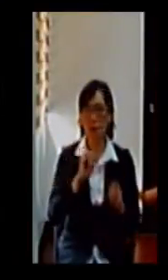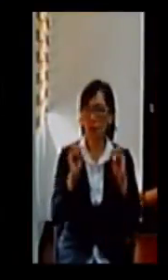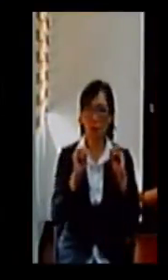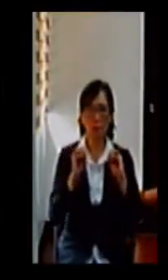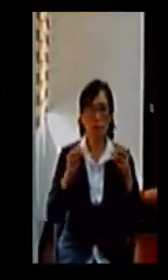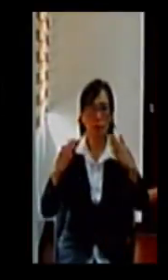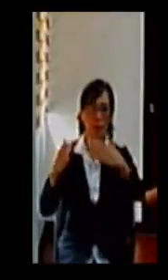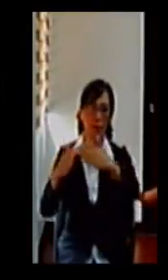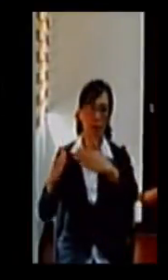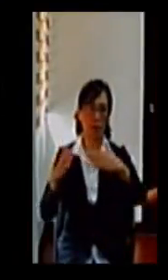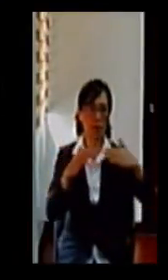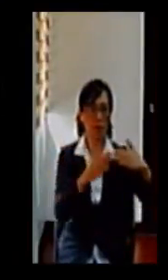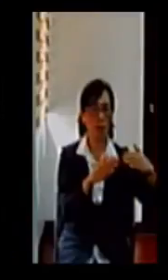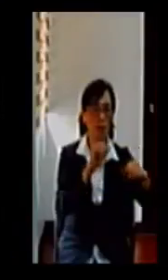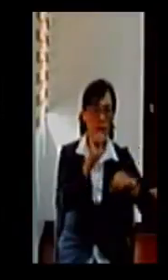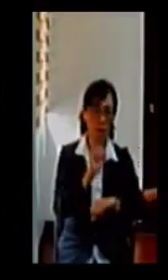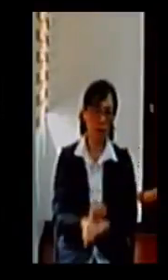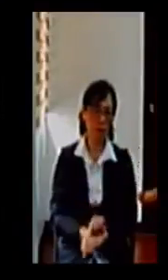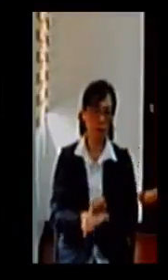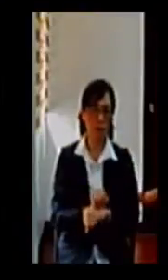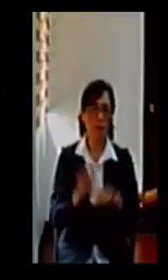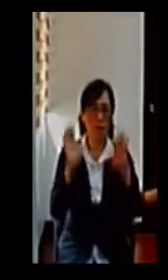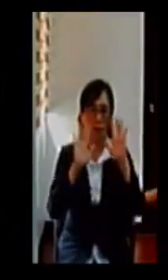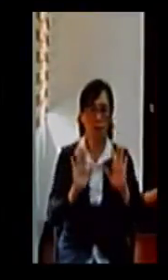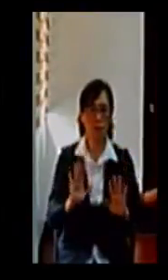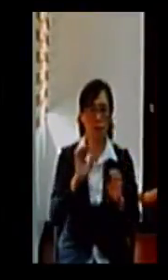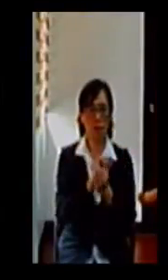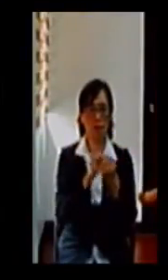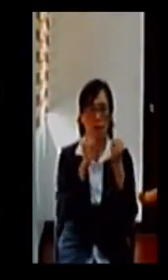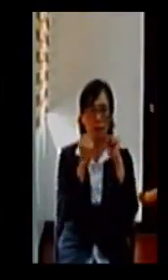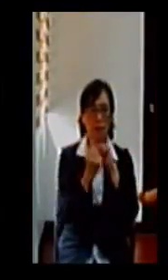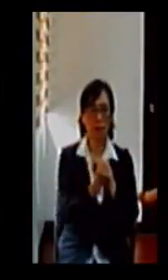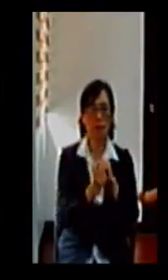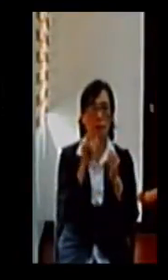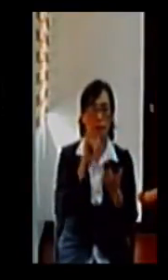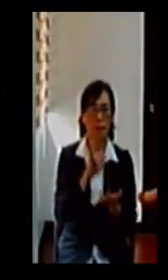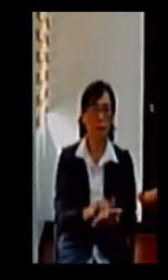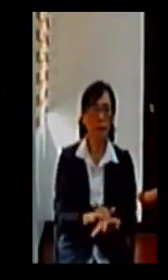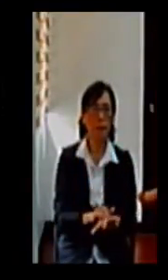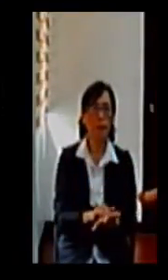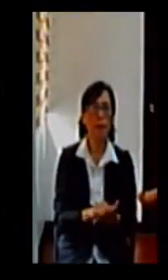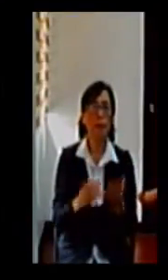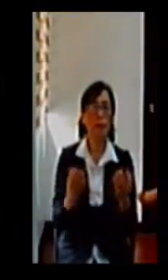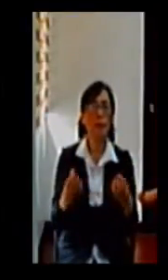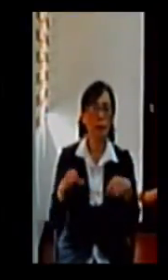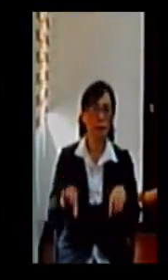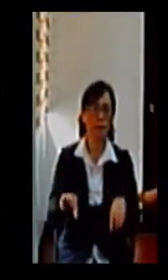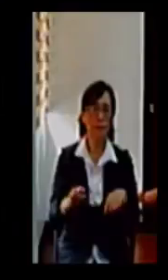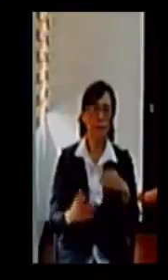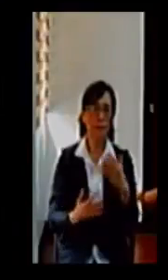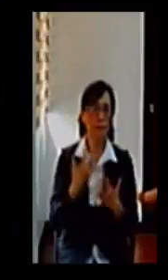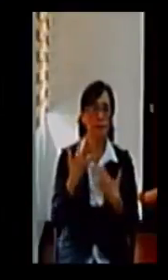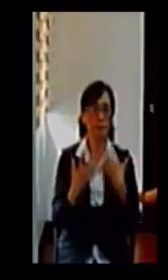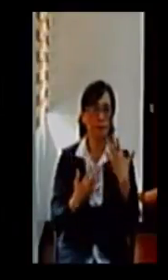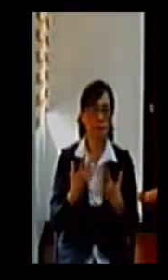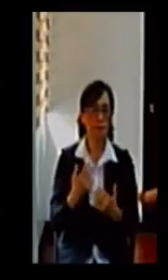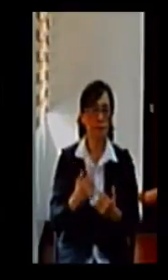to the impacts of climate change that the fossil fuels burned all across the